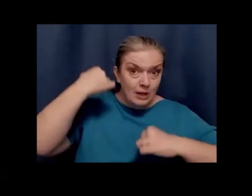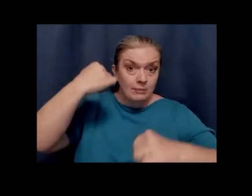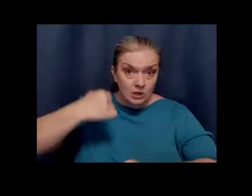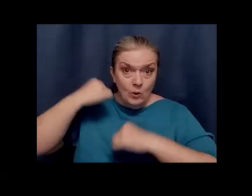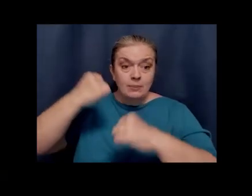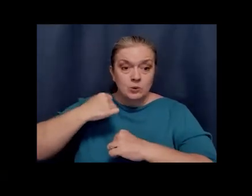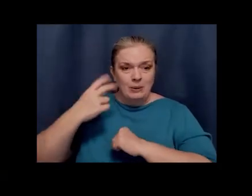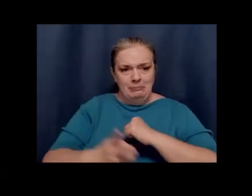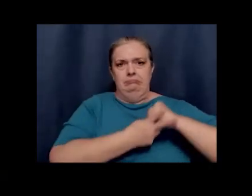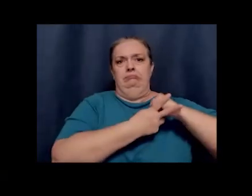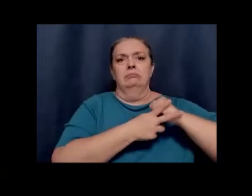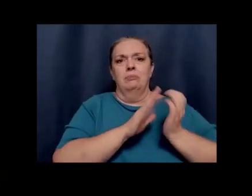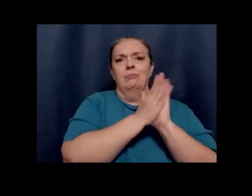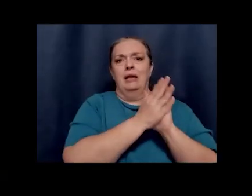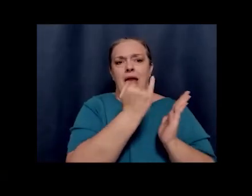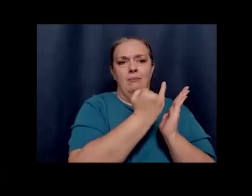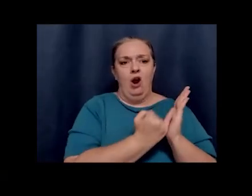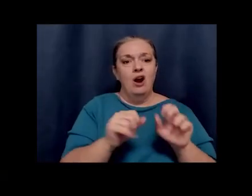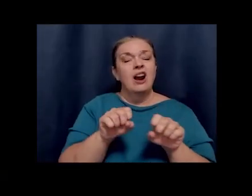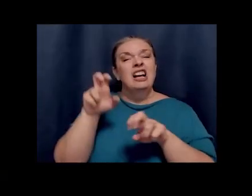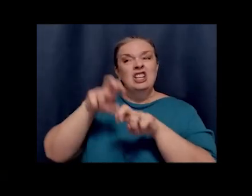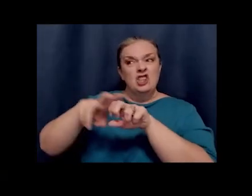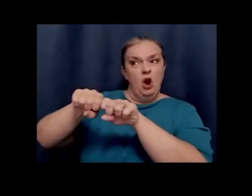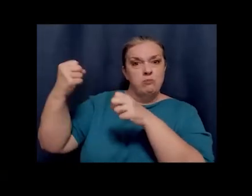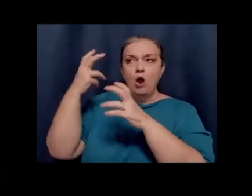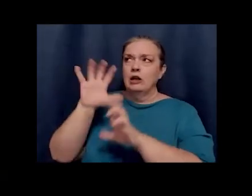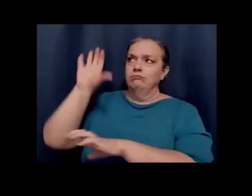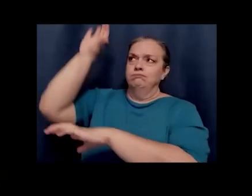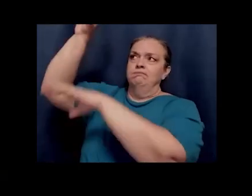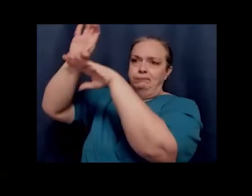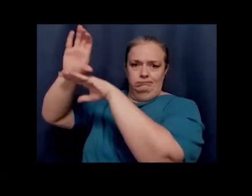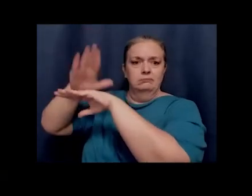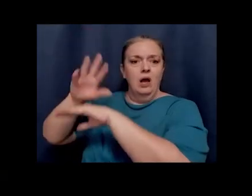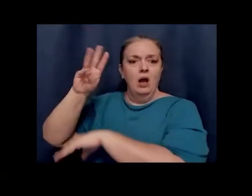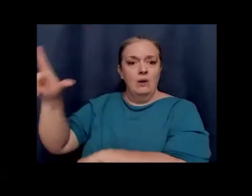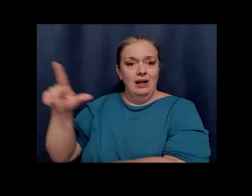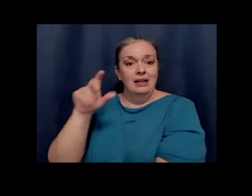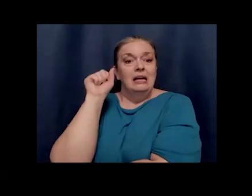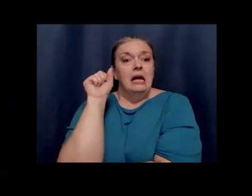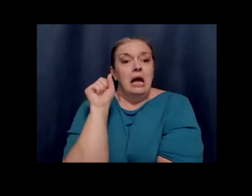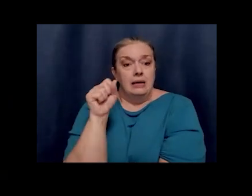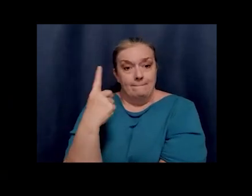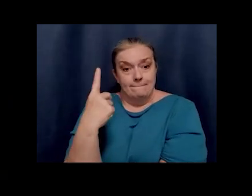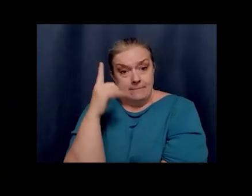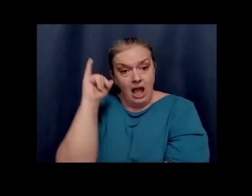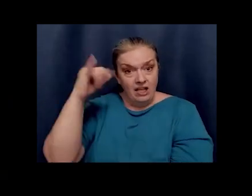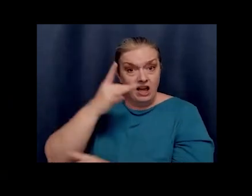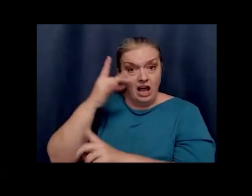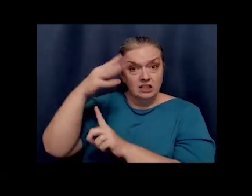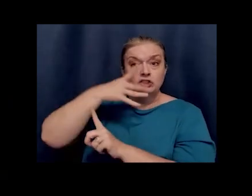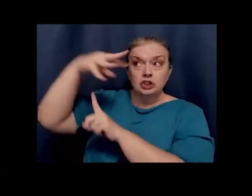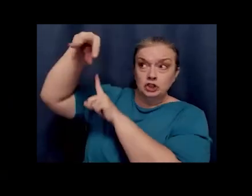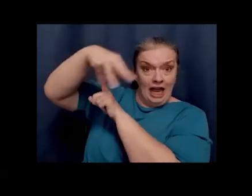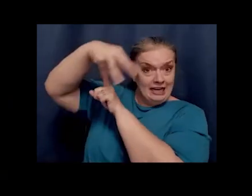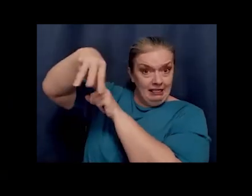and a broken chair is mounted to the wall. And yes, that is a chandelier made from propane torches. This